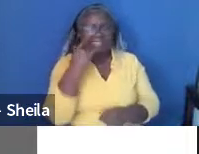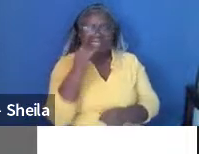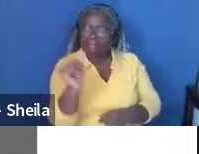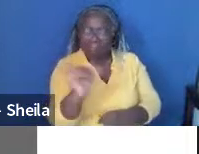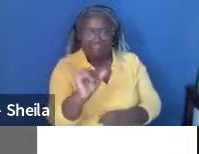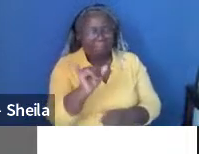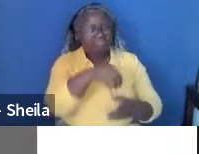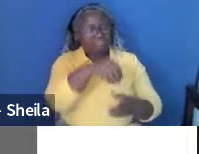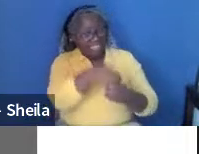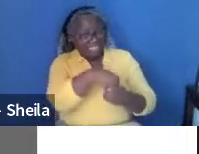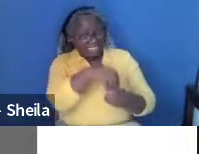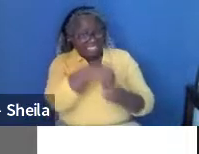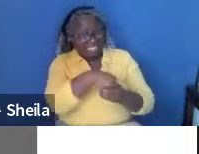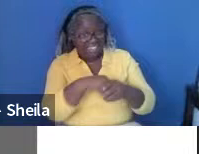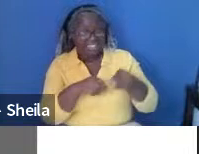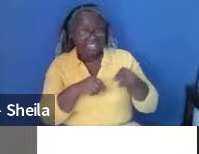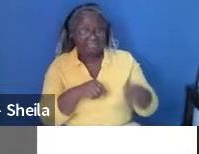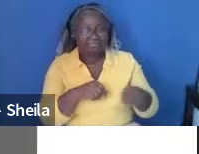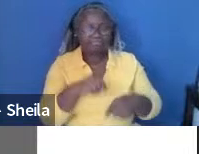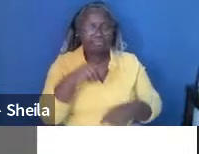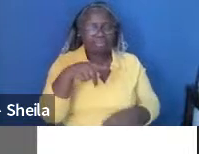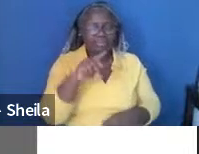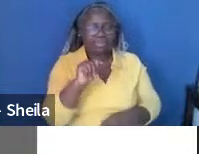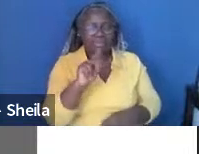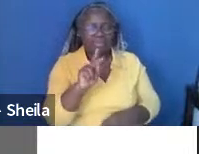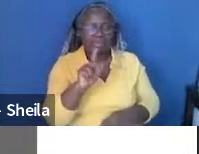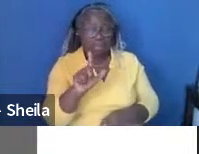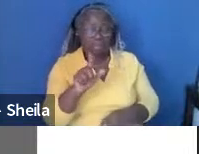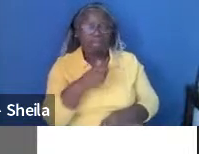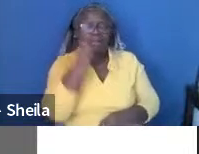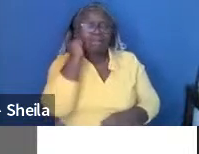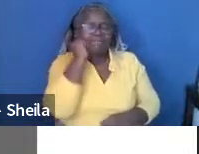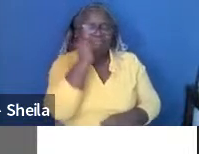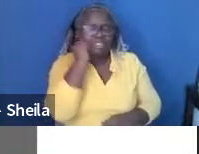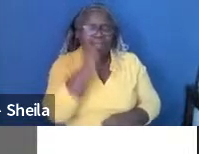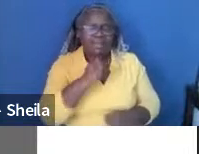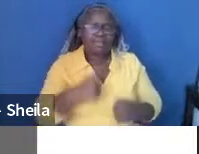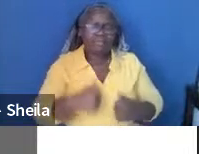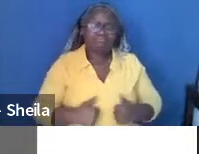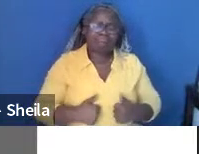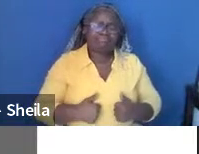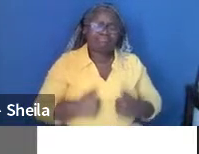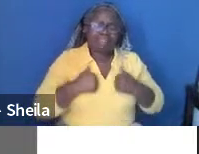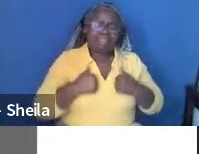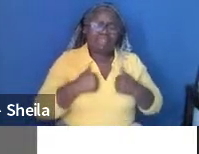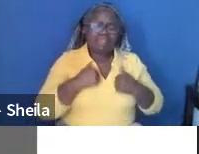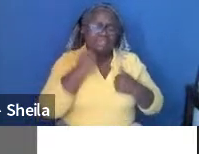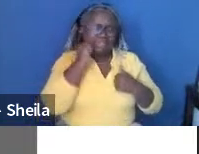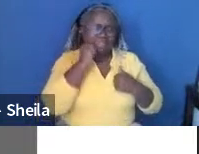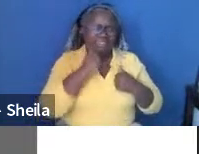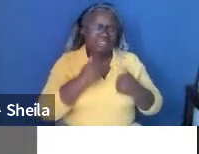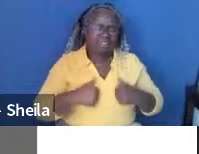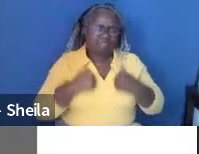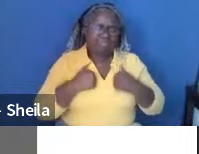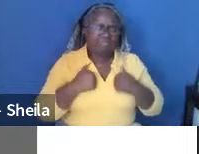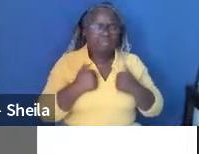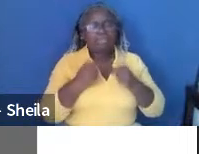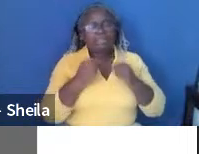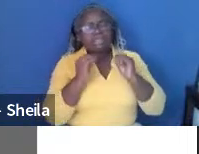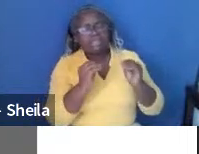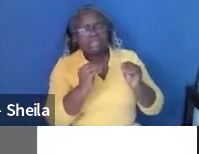to teach folks all over again how to go through the motions of using a cooktop and washing